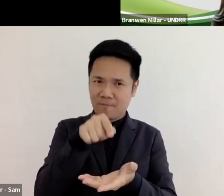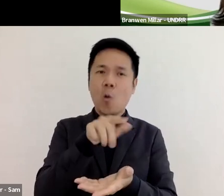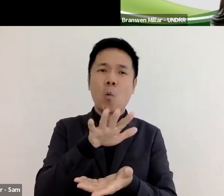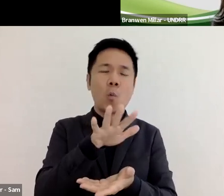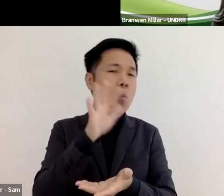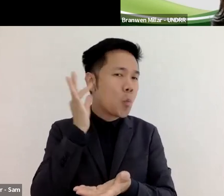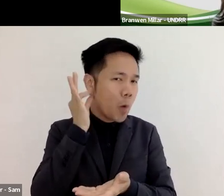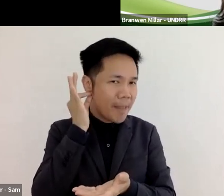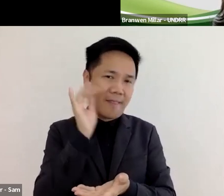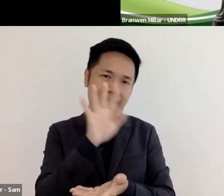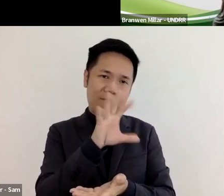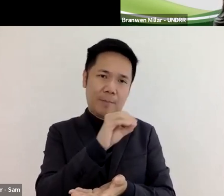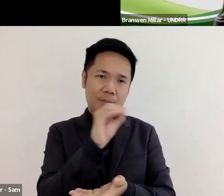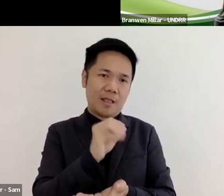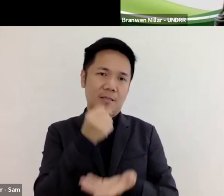business.